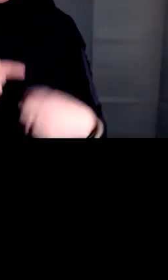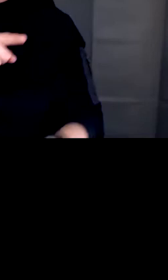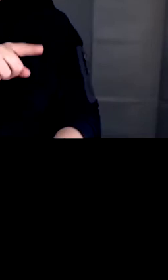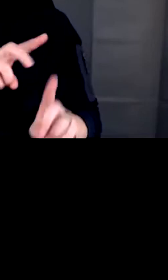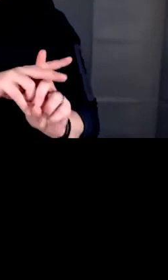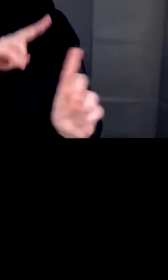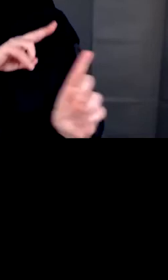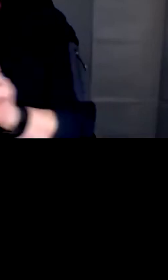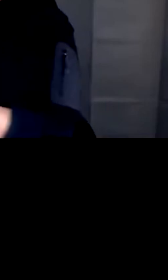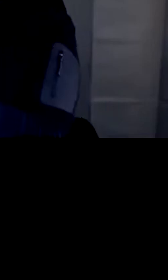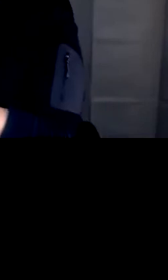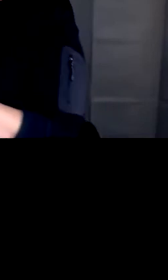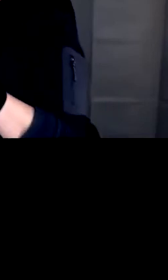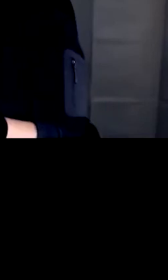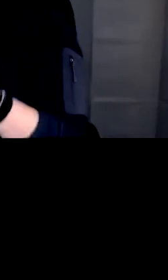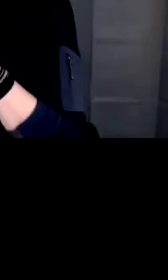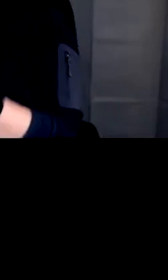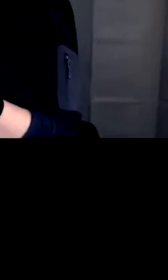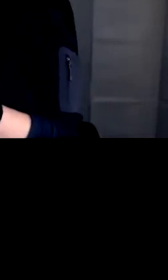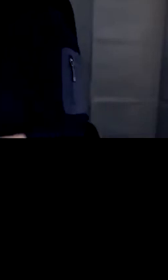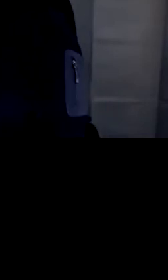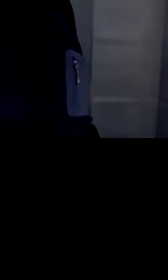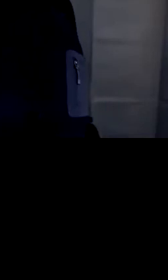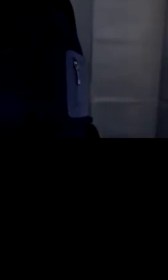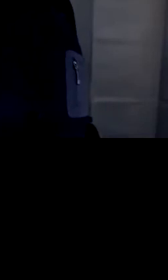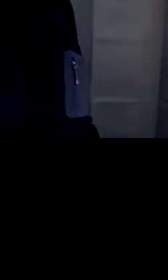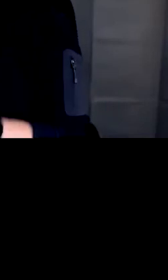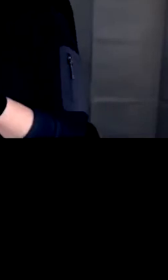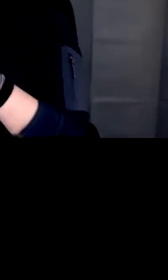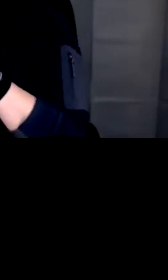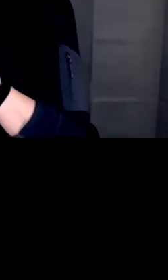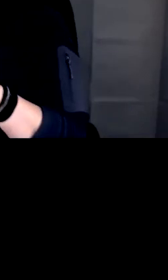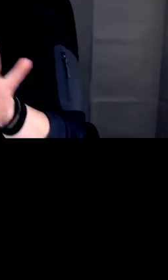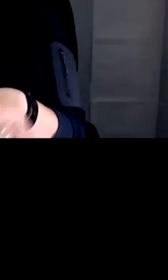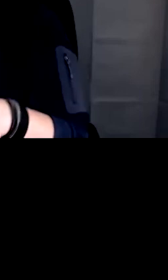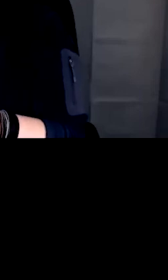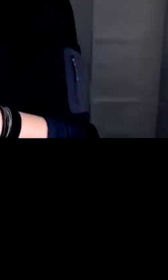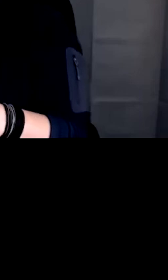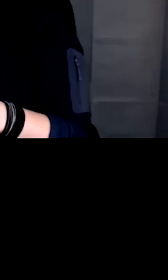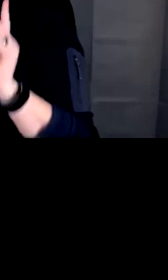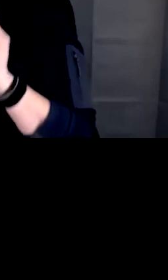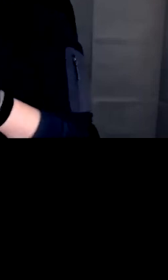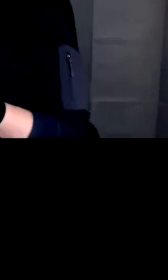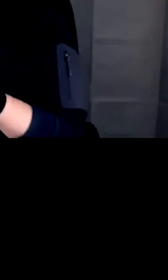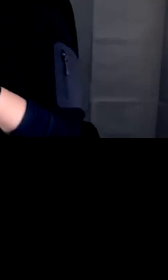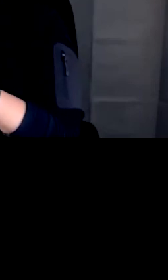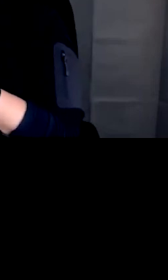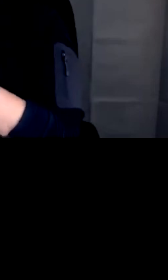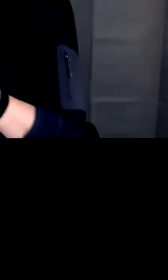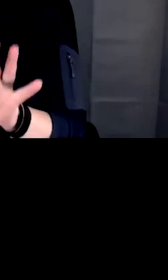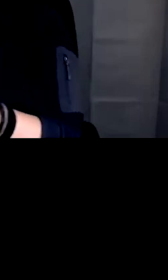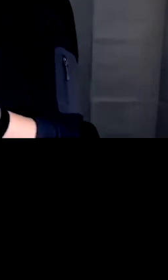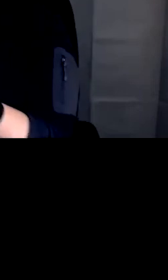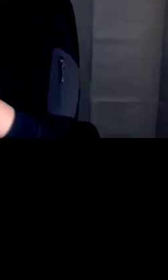when it comes to approaching racism and beliefs that spread or reinforced in